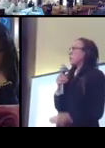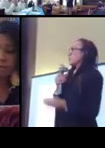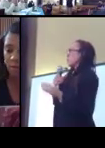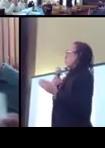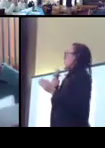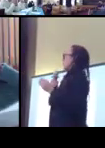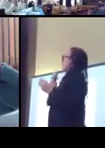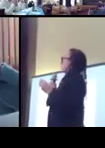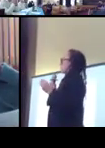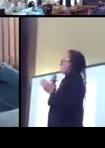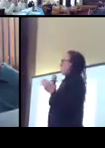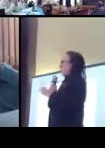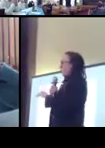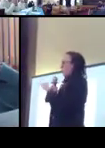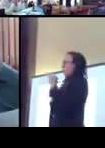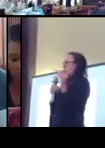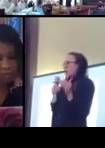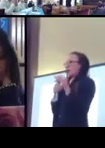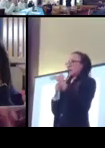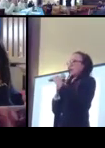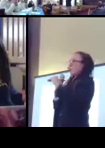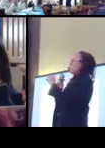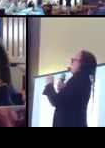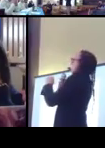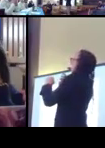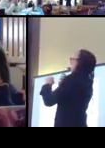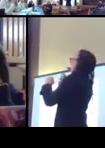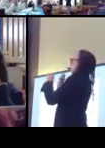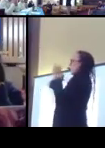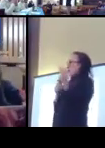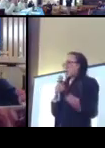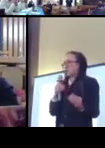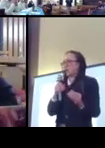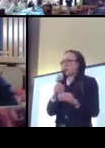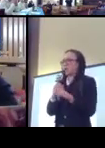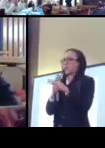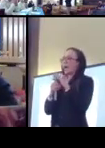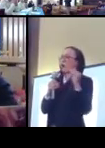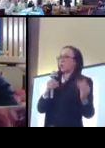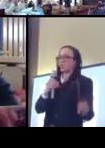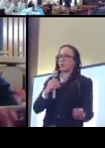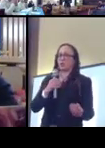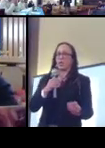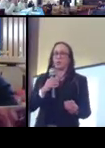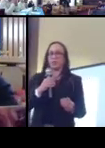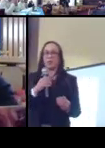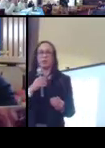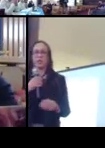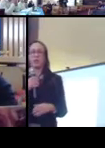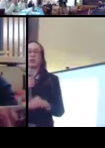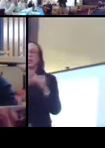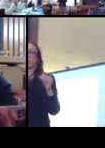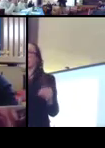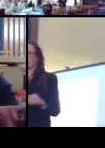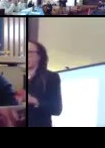development. So the overarching kind of crux of this document is how each of those elements